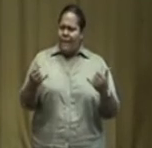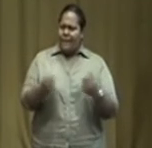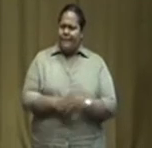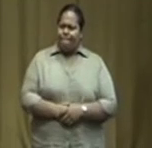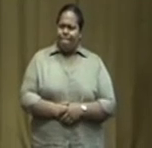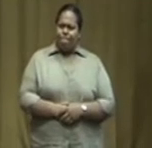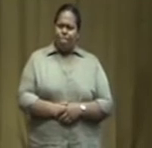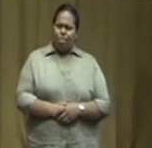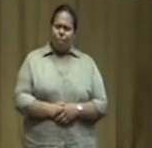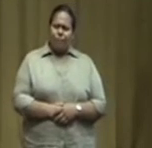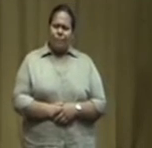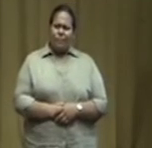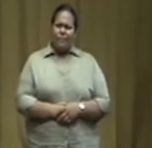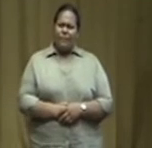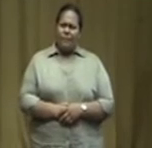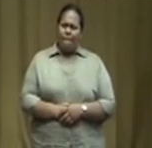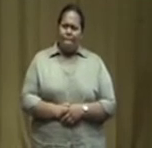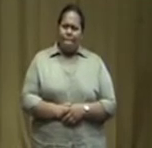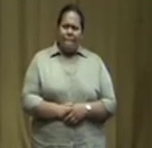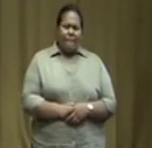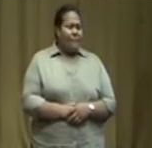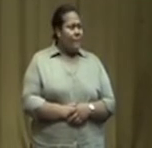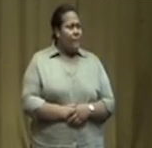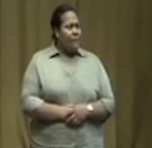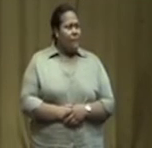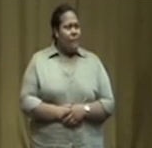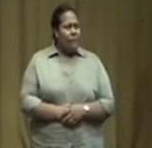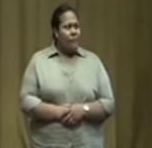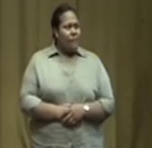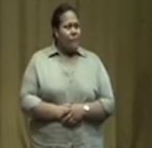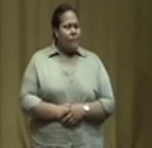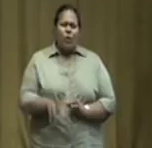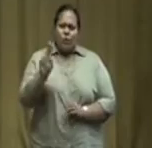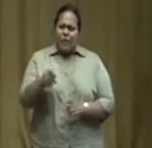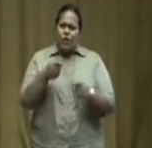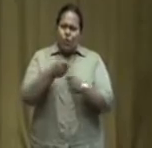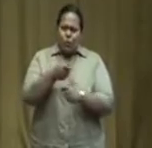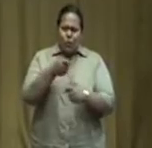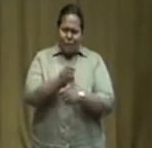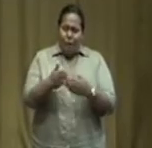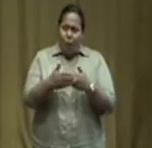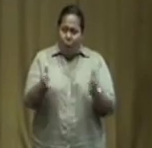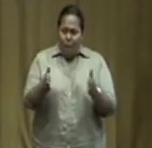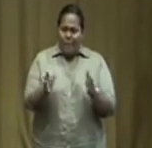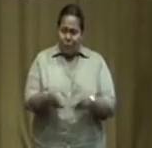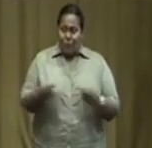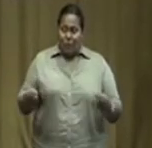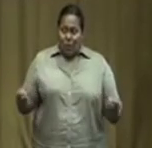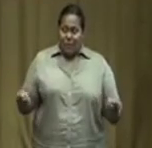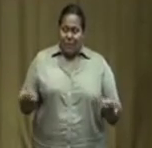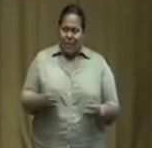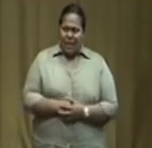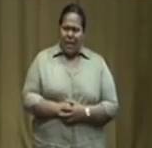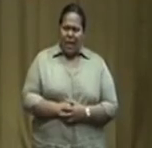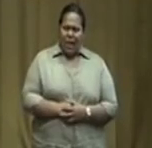education space is the number of those virtual lab tools that would be available as open source. To be honest, I